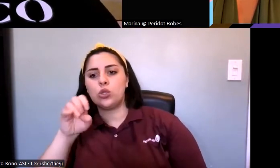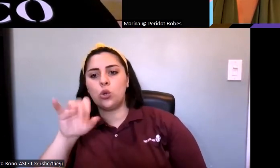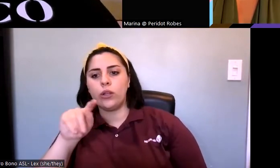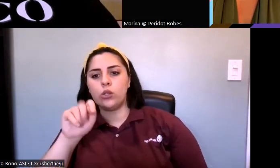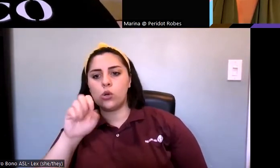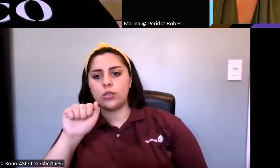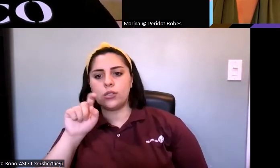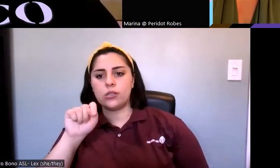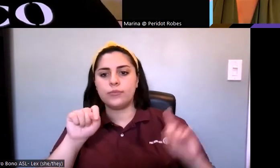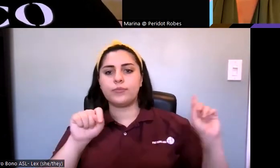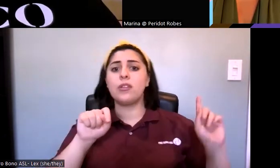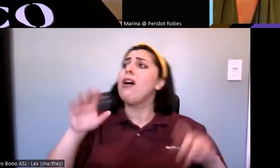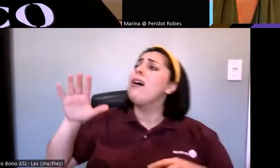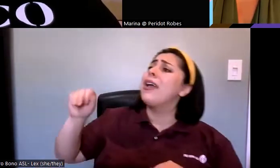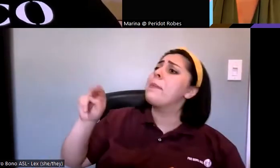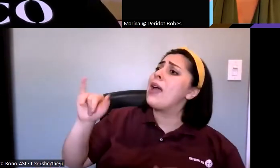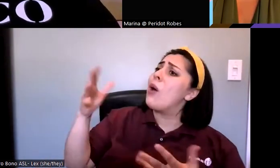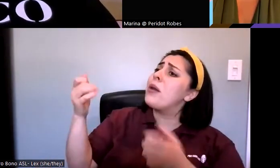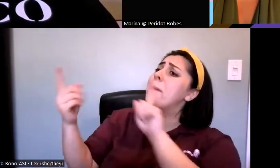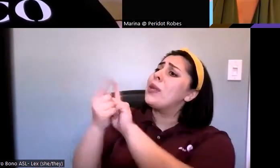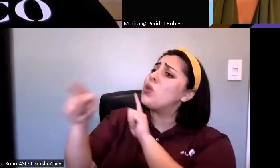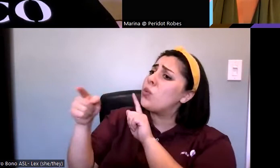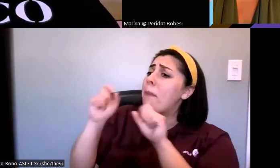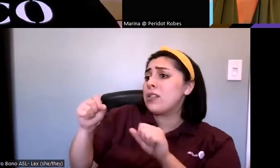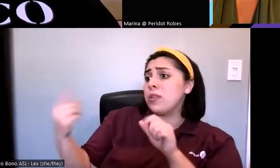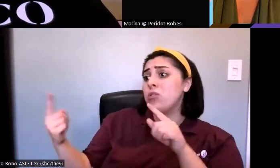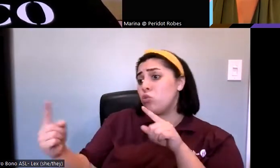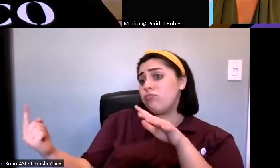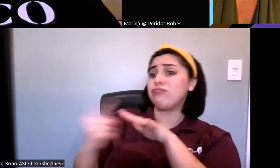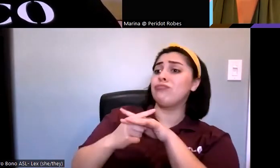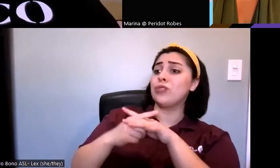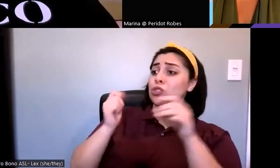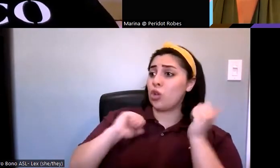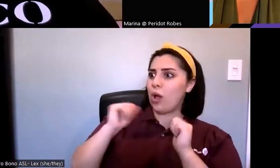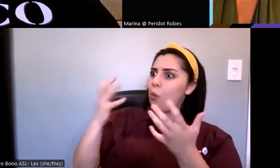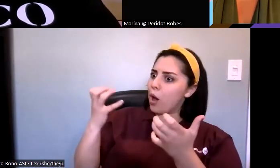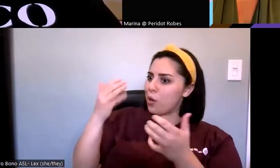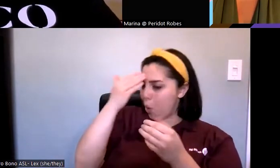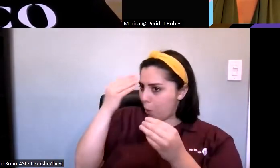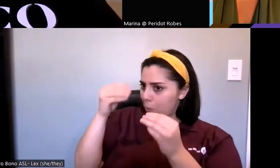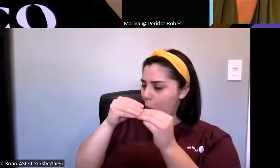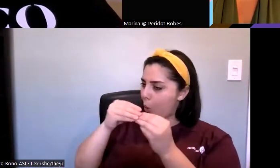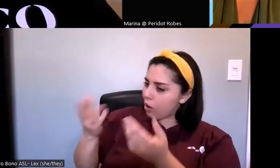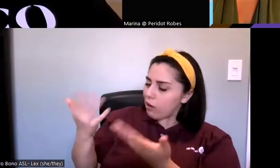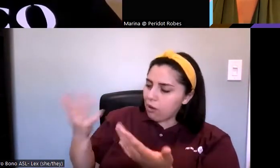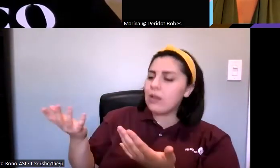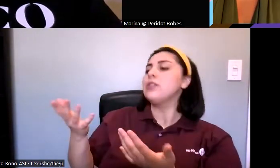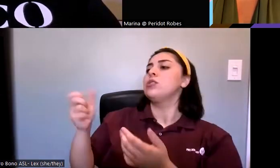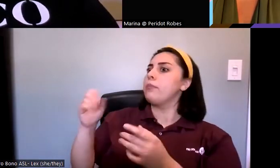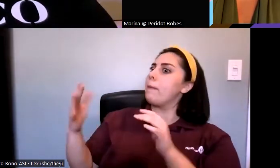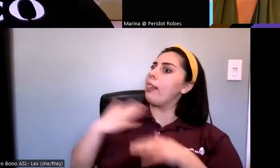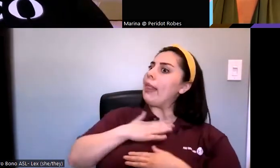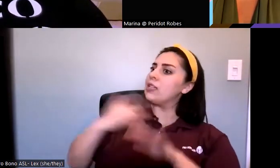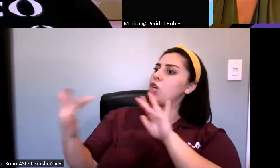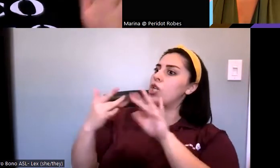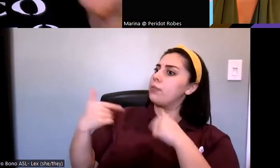meet you, possibly have you on the show. I think it sounds wonderful. I would love to know more. So please contact me.